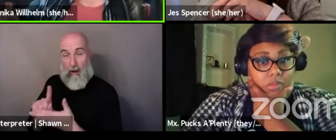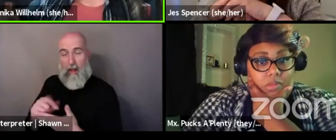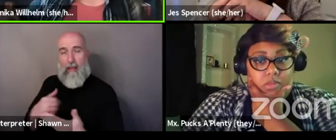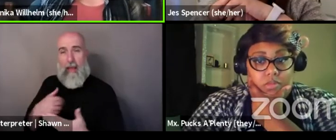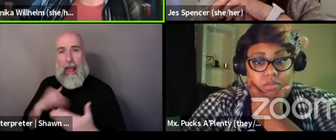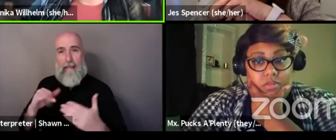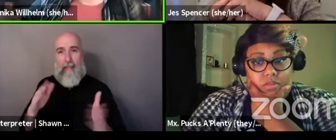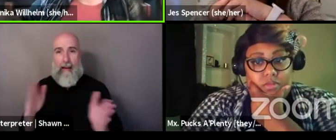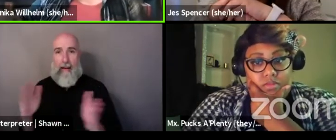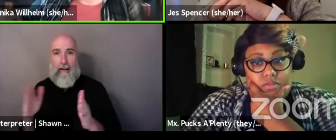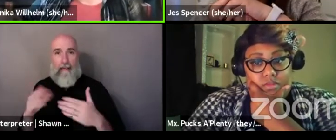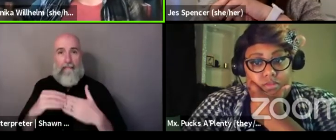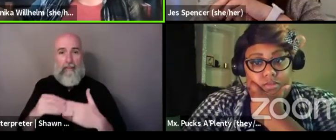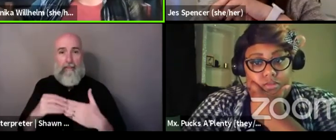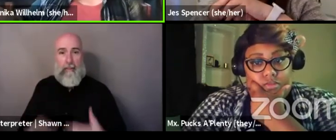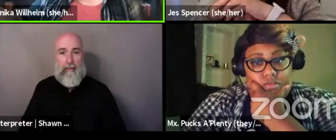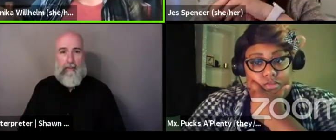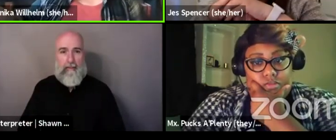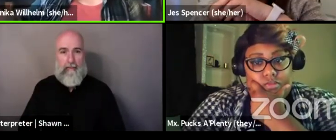there.